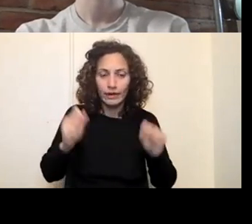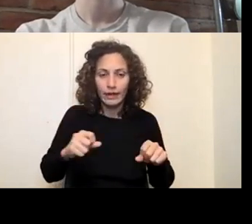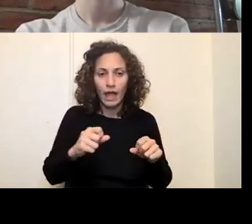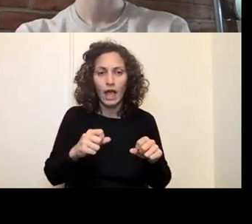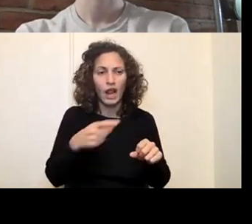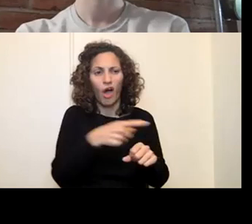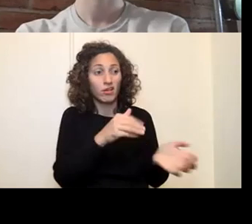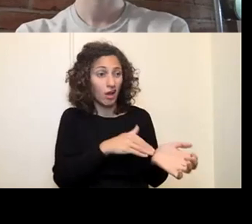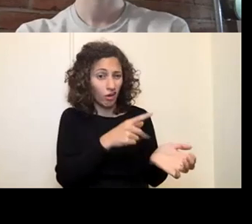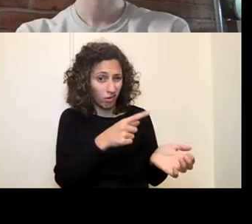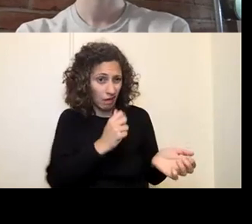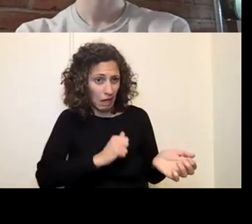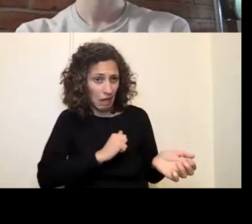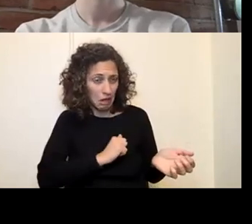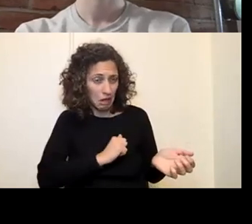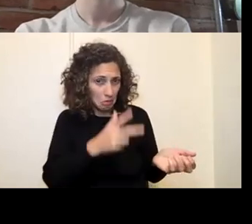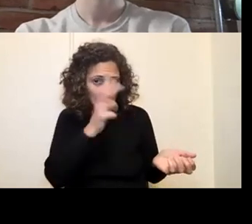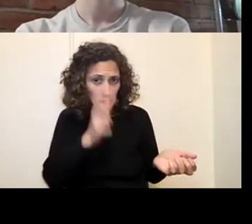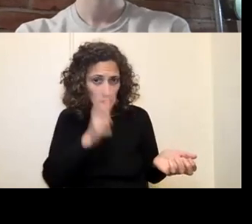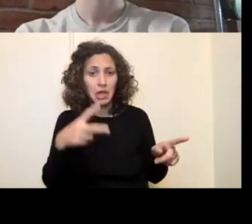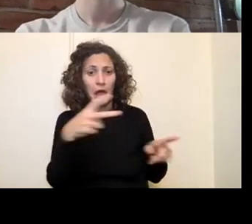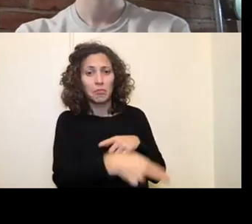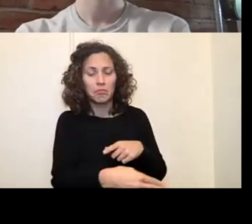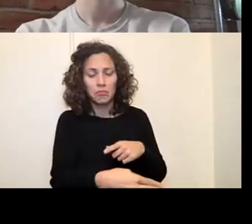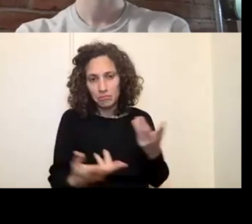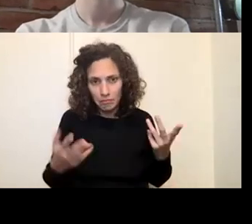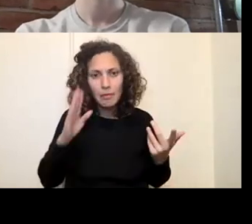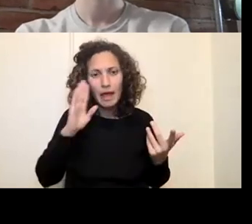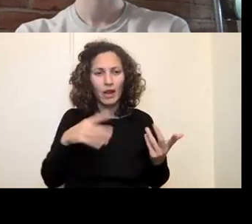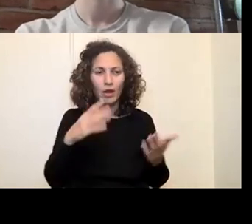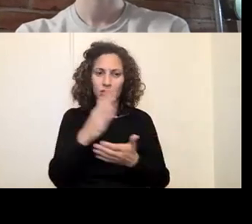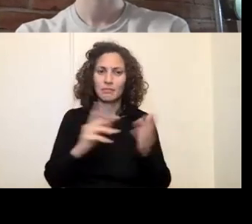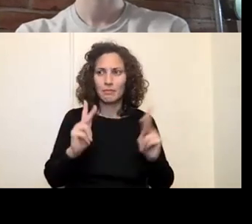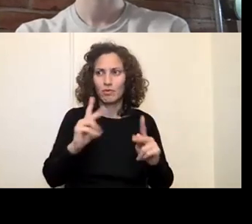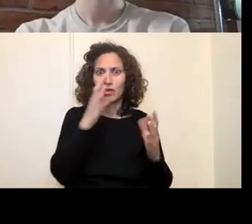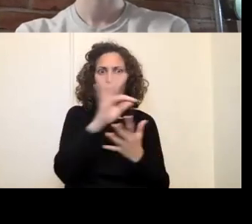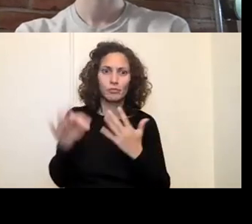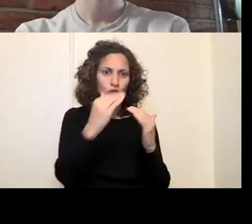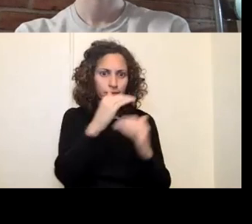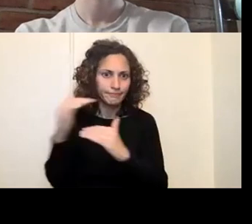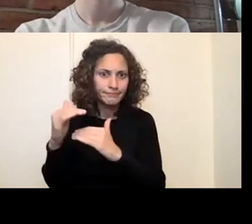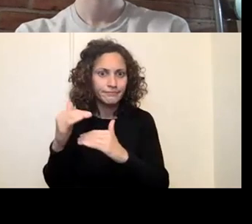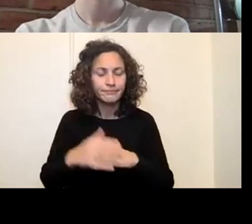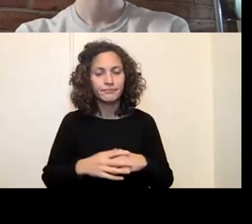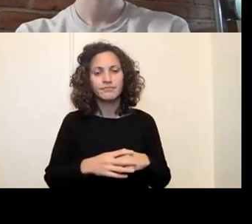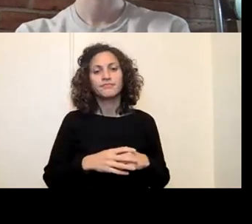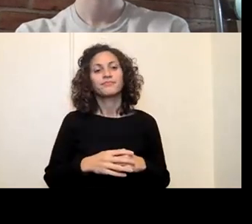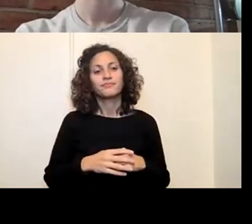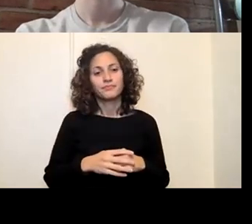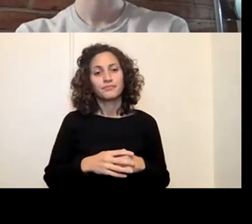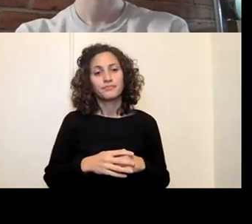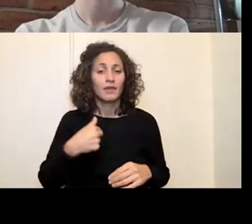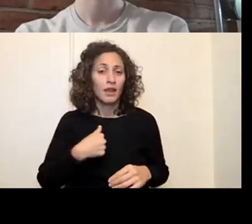what providers they have access to. But I found that I